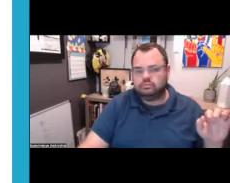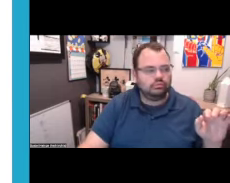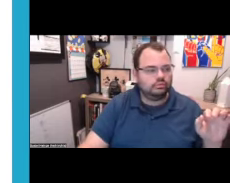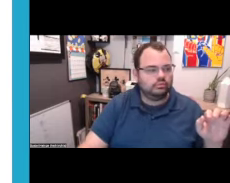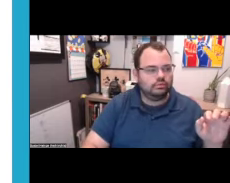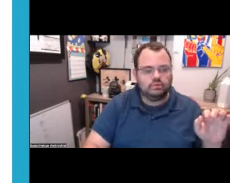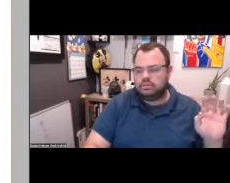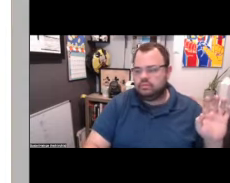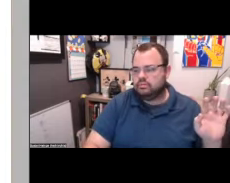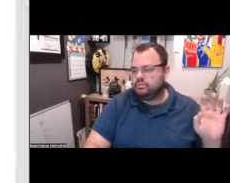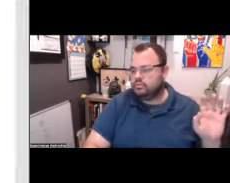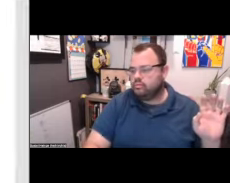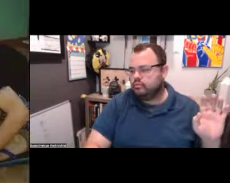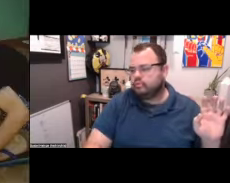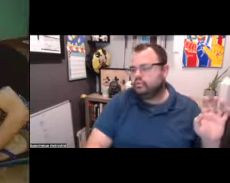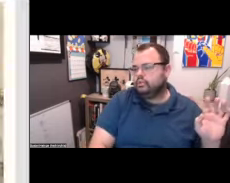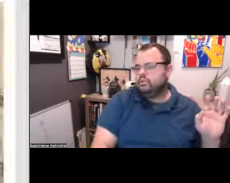Joel, when you're ready.